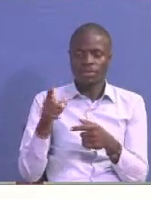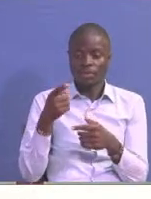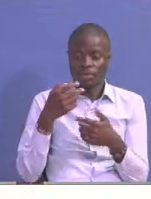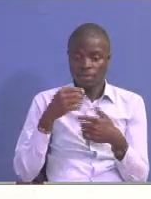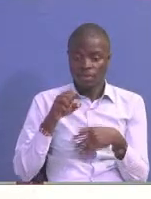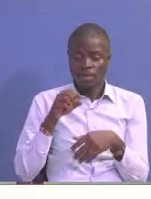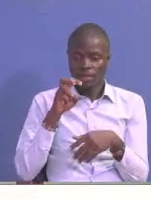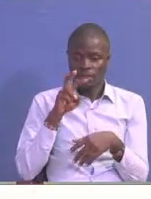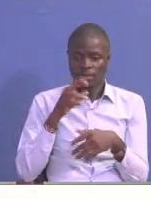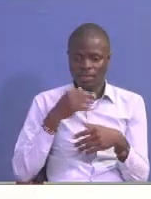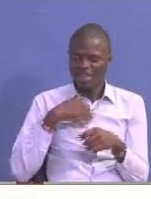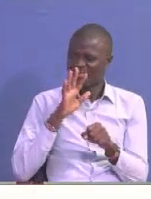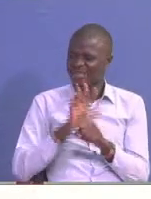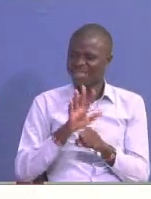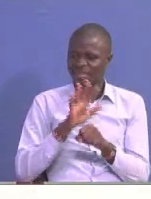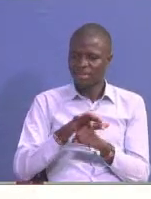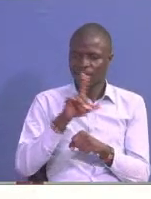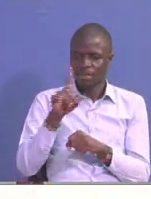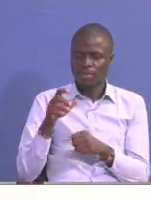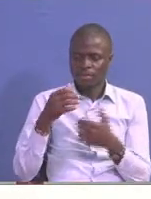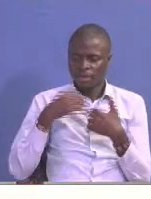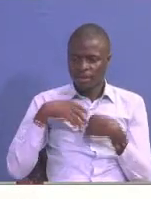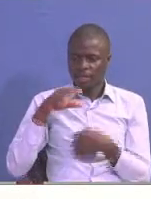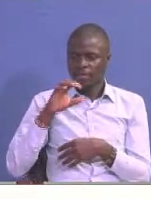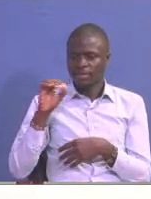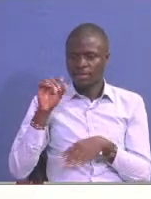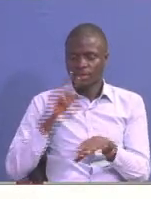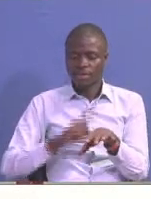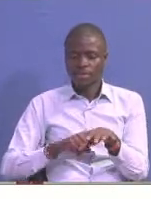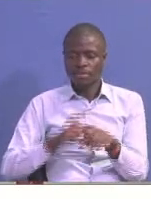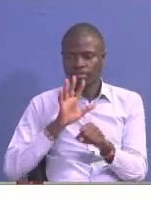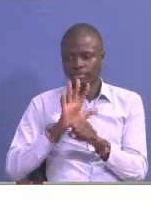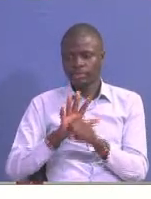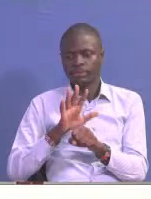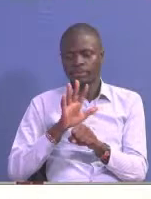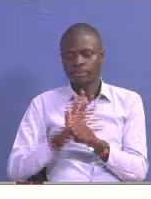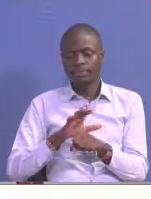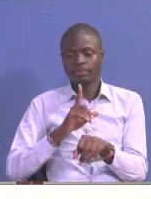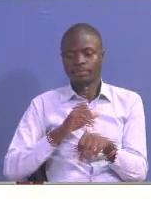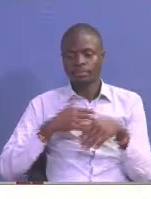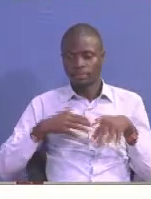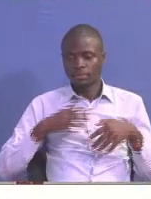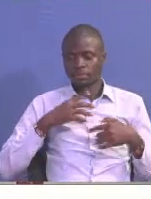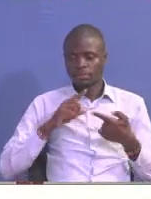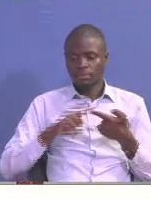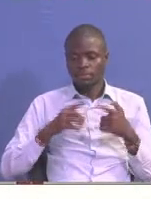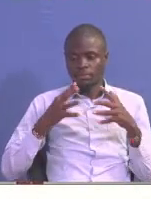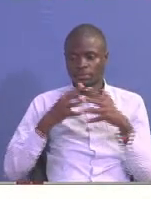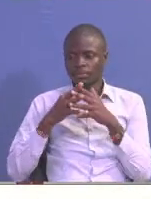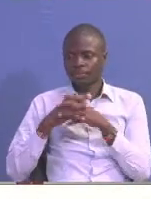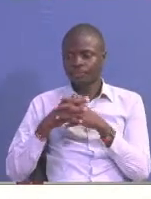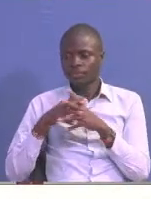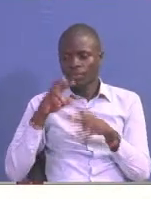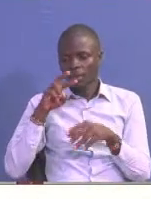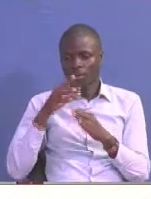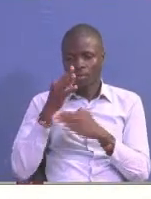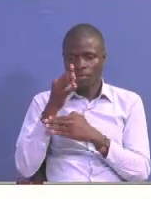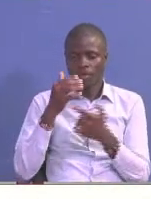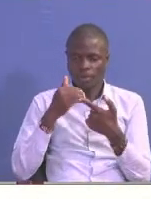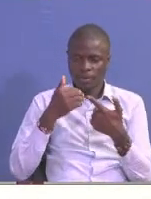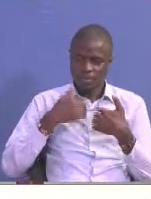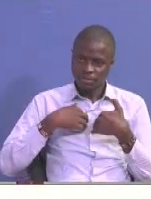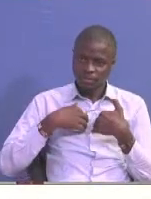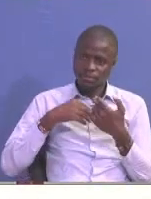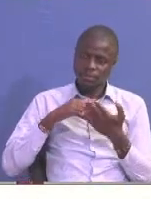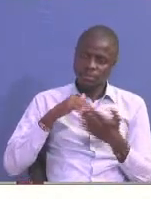you can see there are many more questions, only that there's no time. But many people wanted to engage with you. And we look forward to having you many